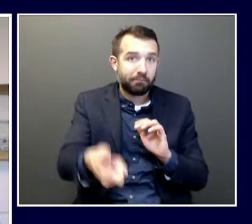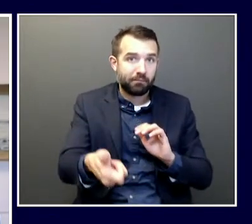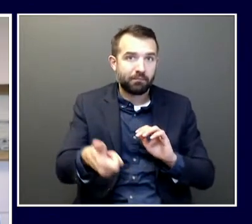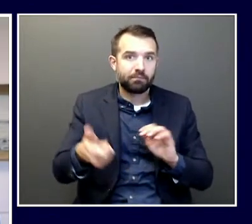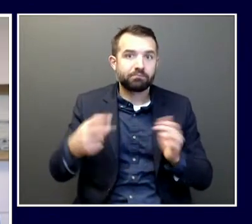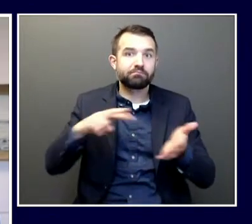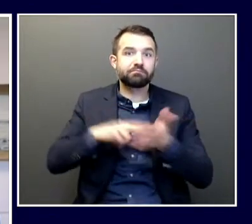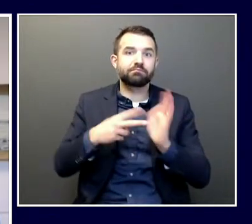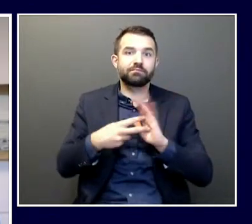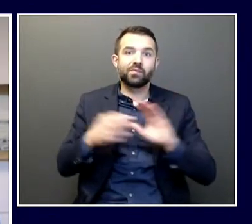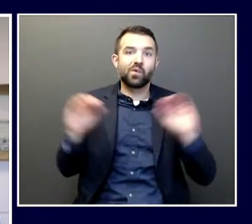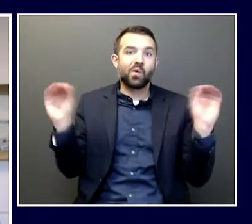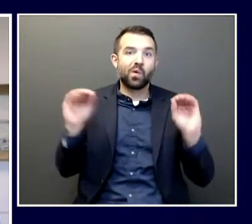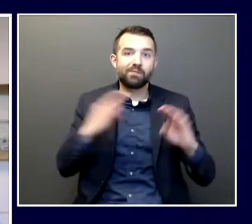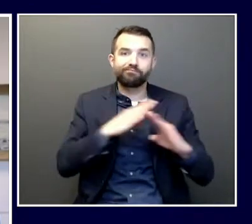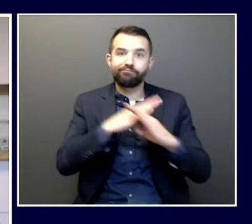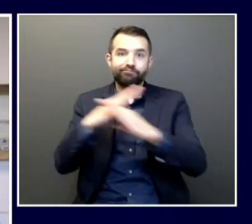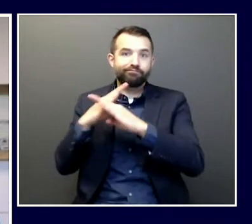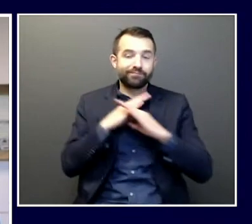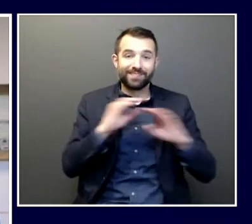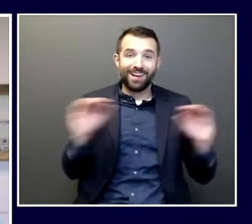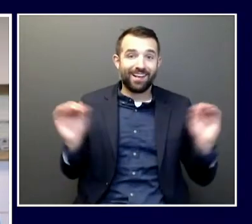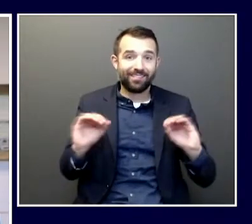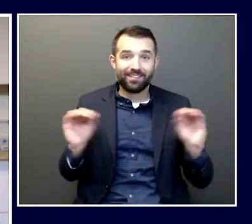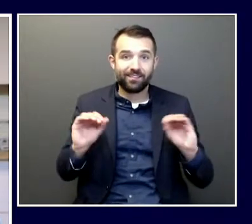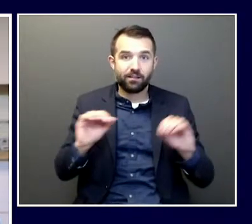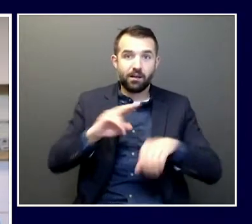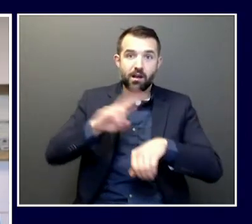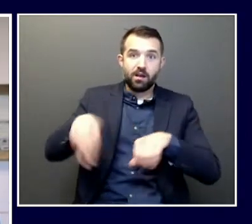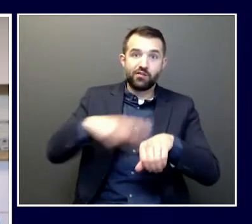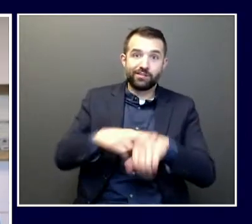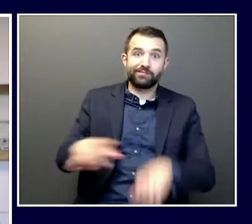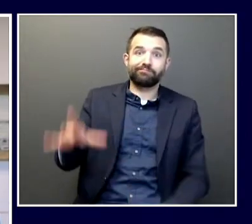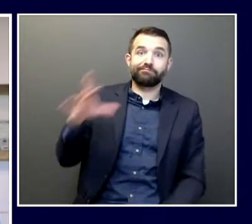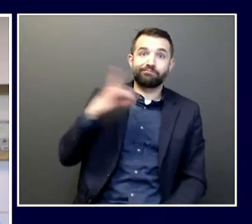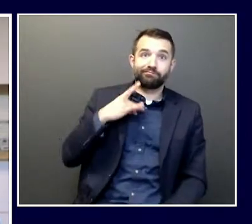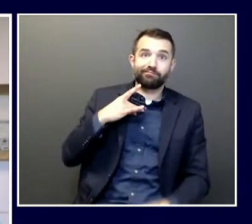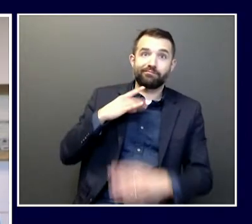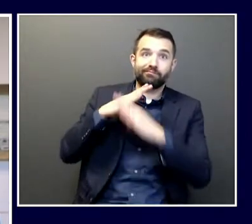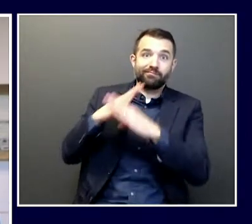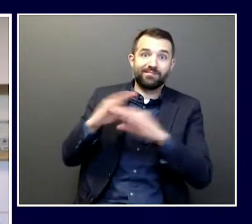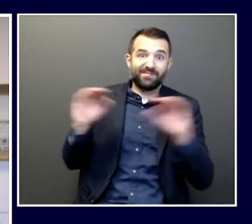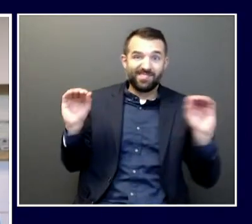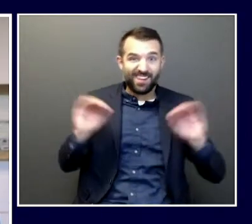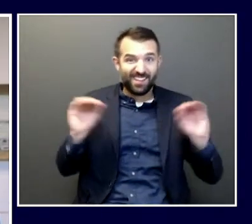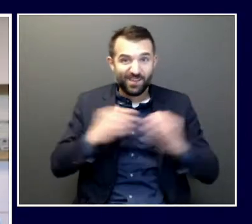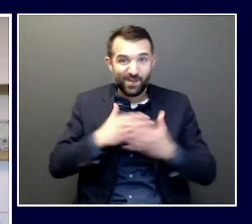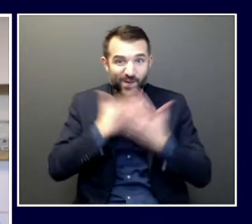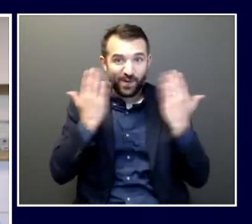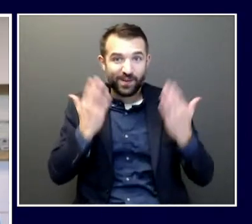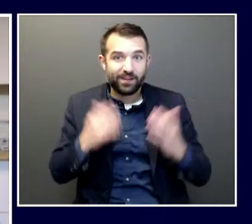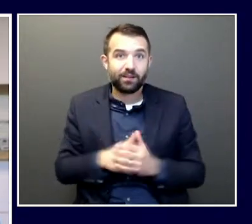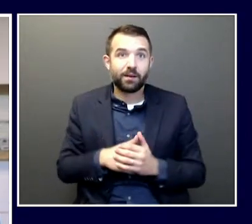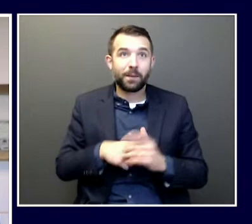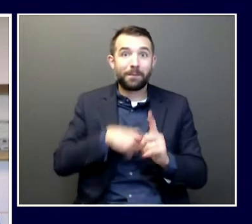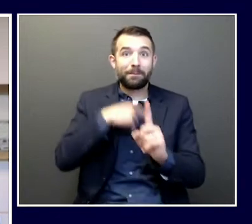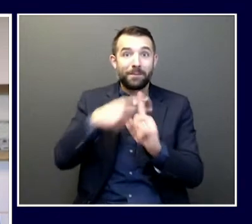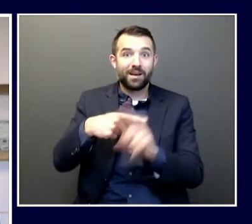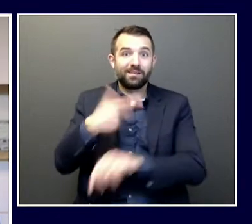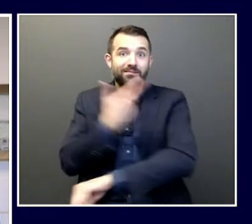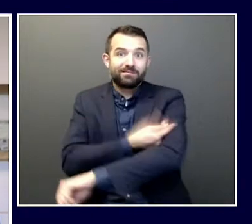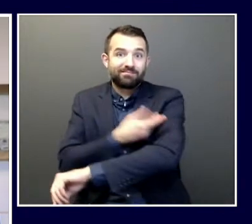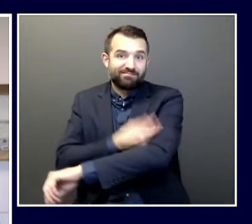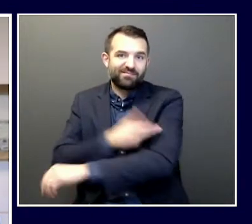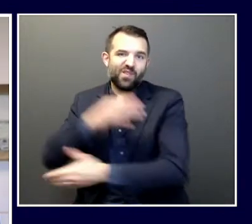pandemic. Simply put, because they were not previously infected or affected with the